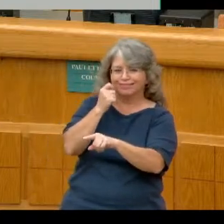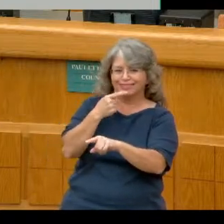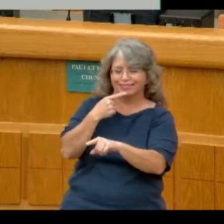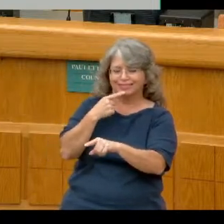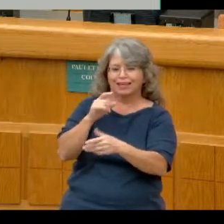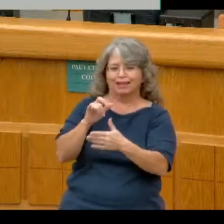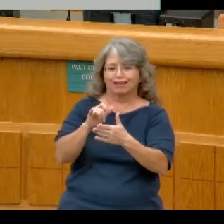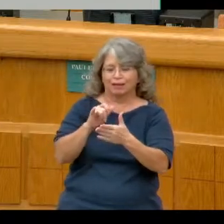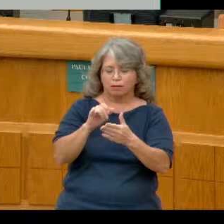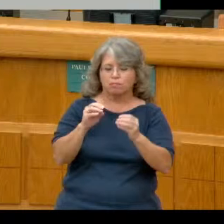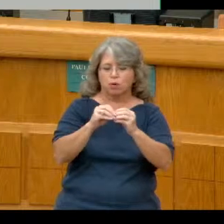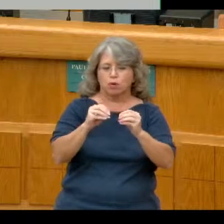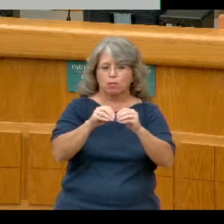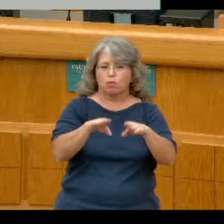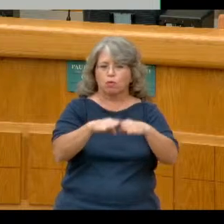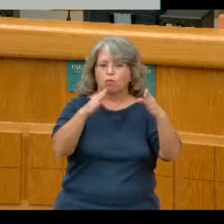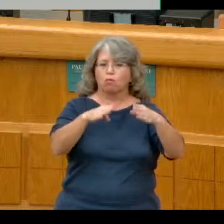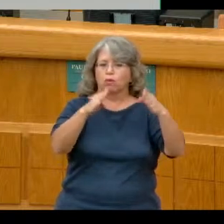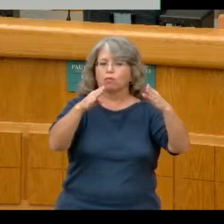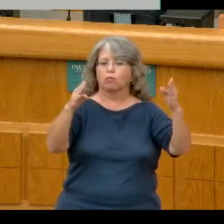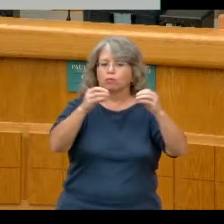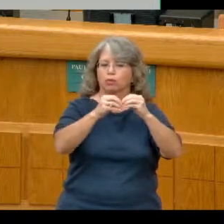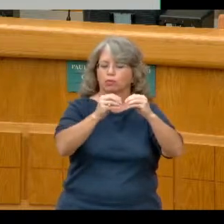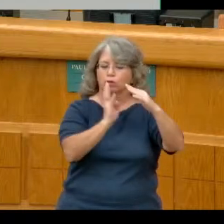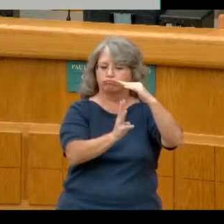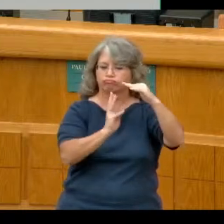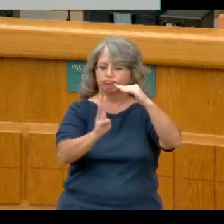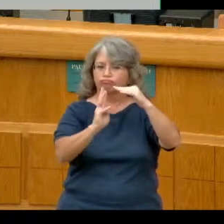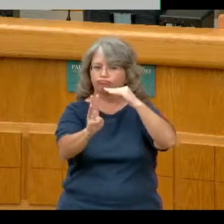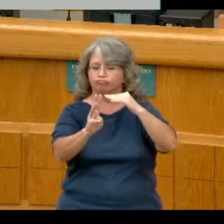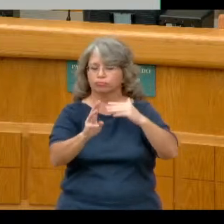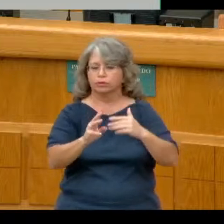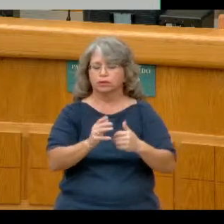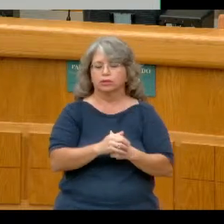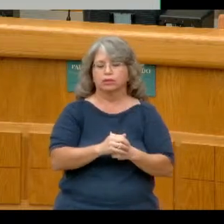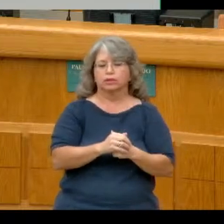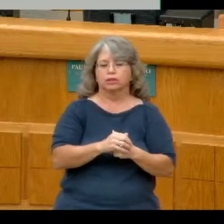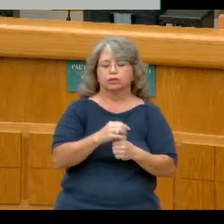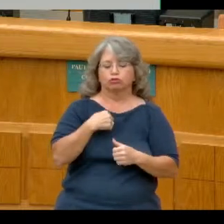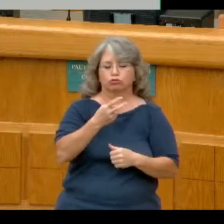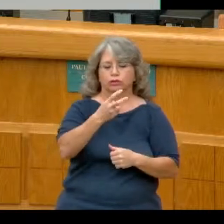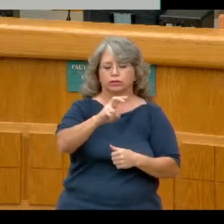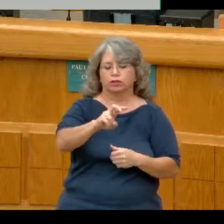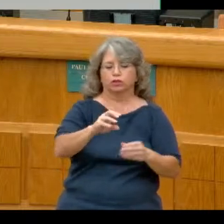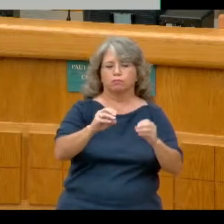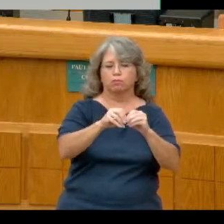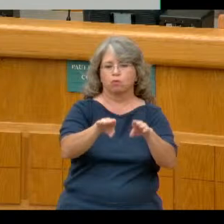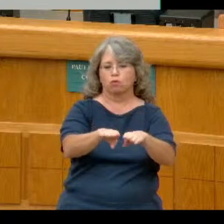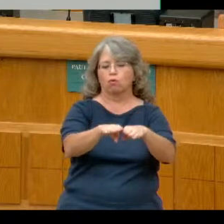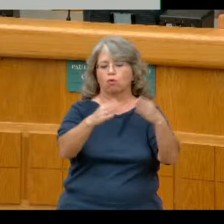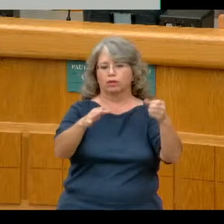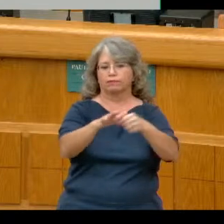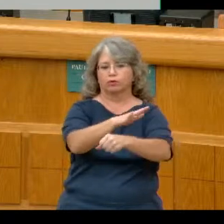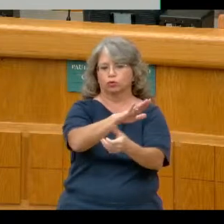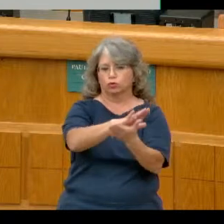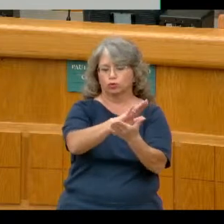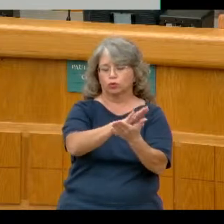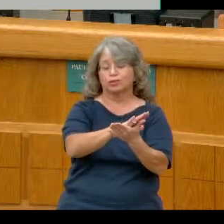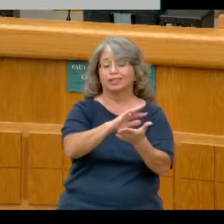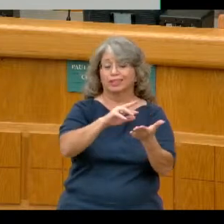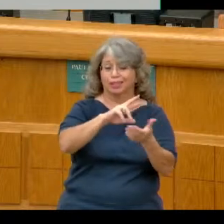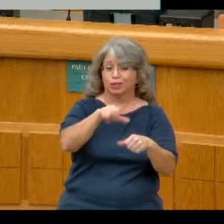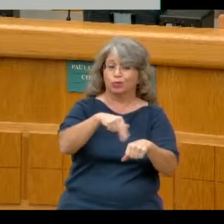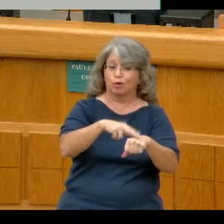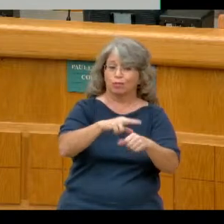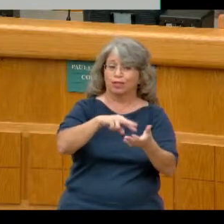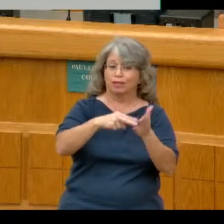been getting rolled back. And we're transitioning to a more open phase, which usually comes along with more transmission